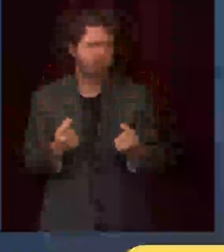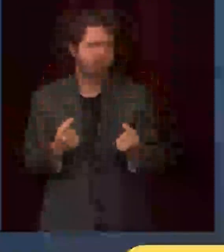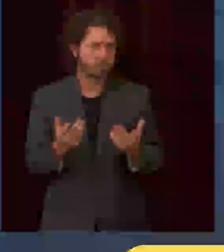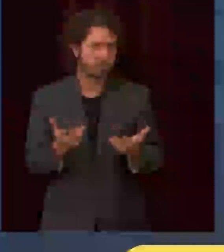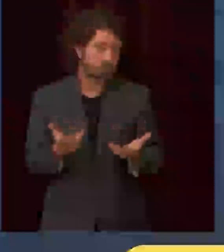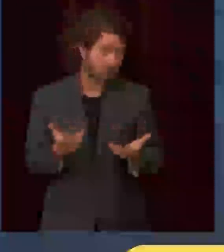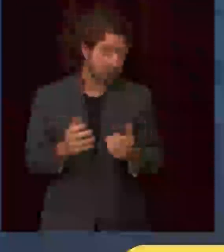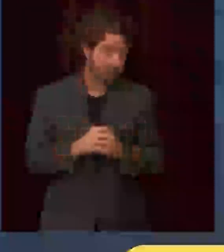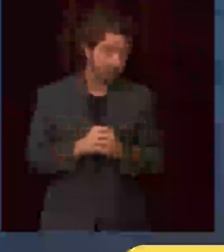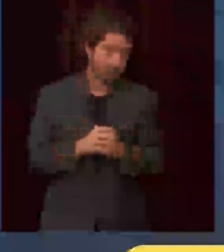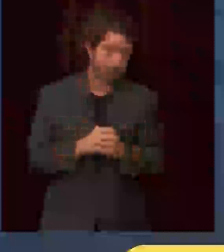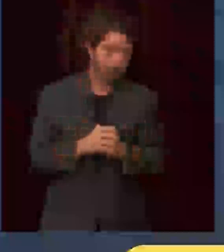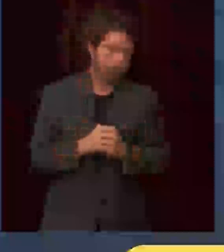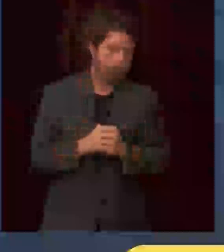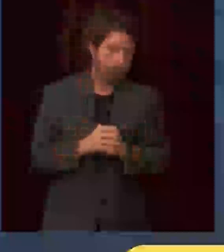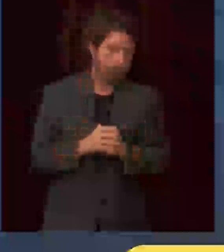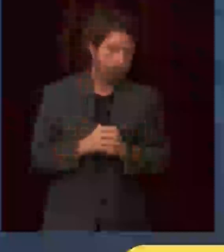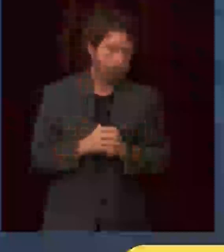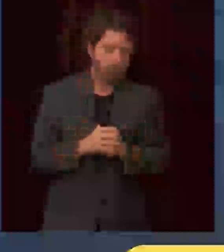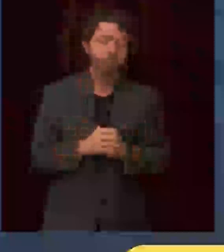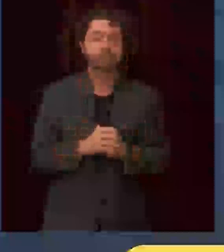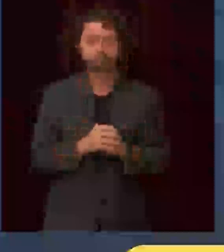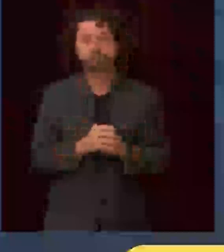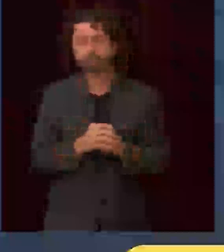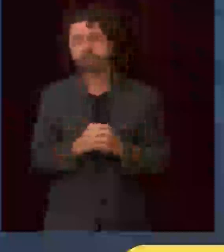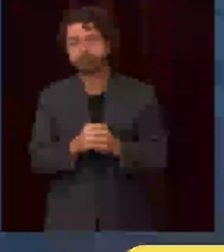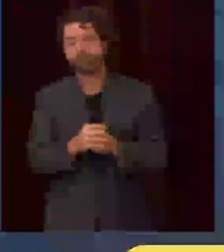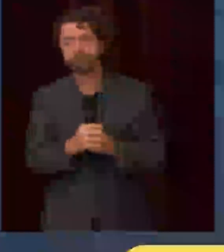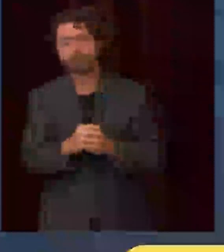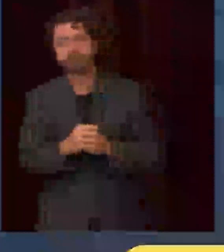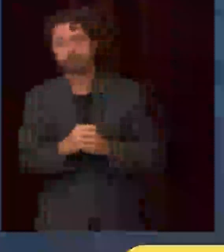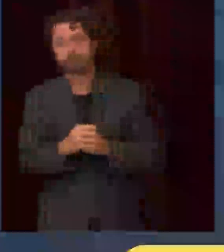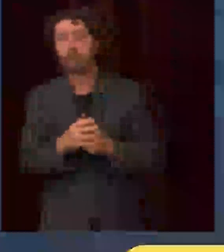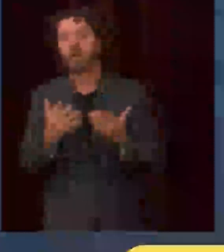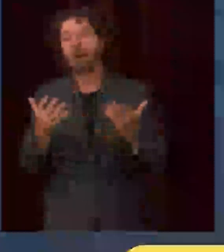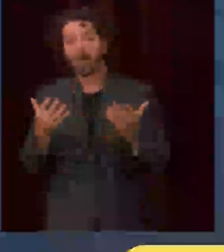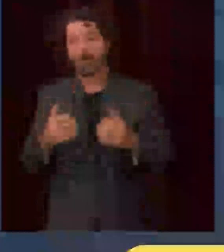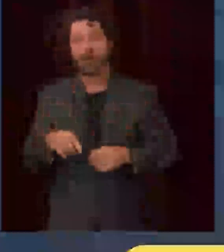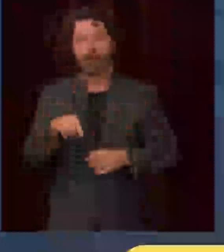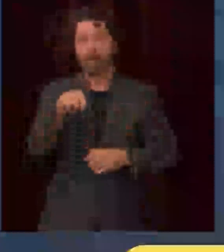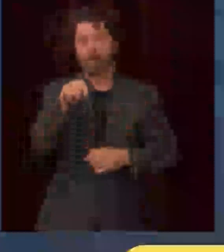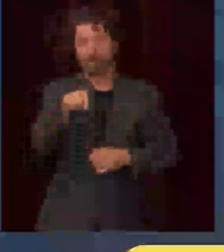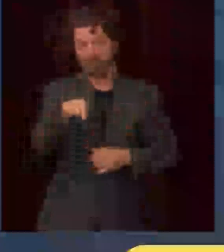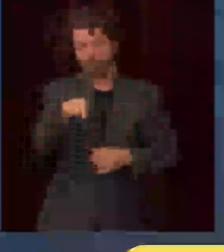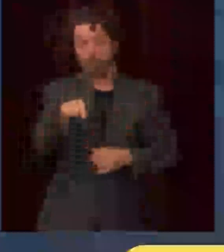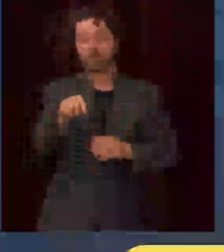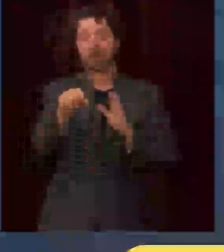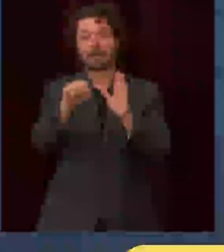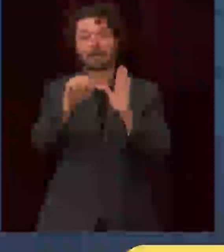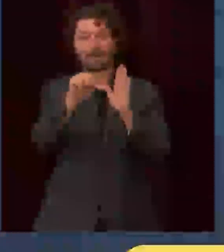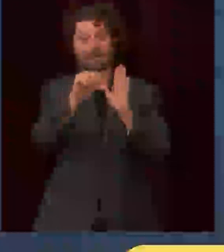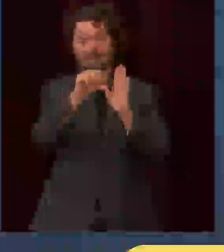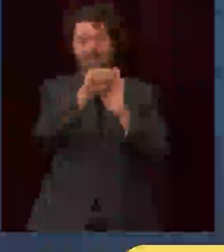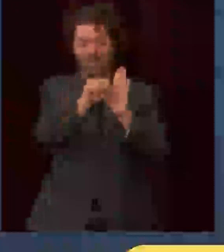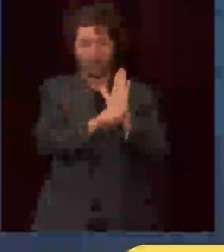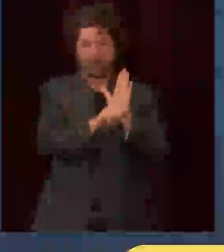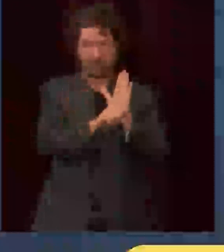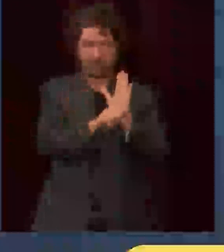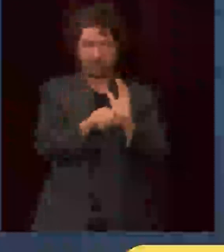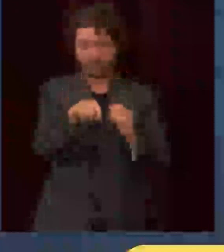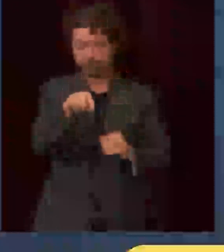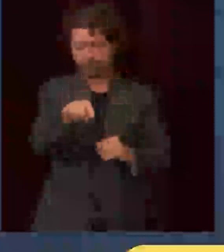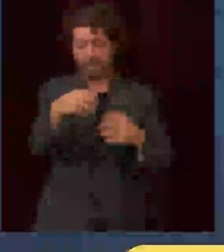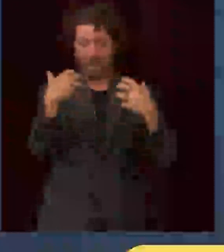officials on dialing back of some activities because the numbers go up in a county